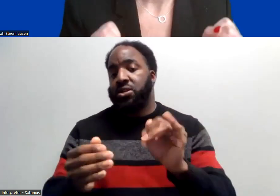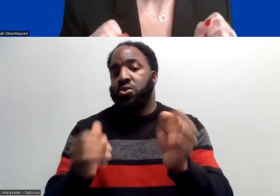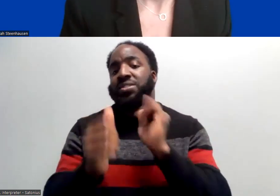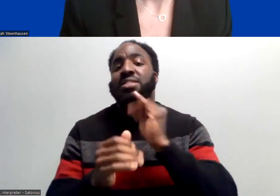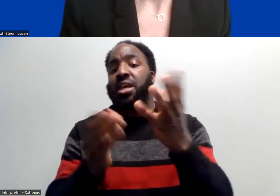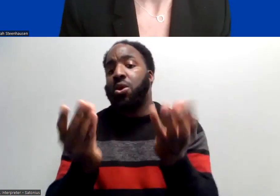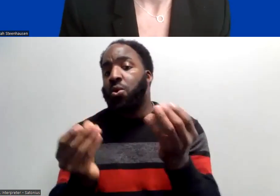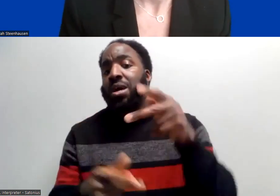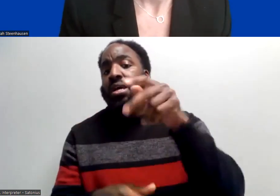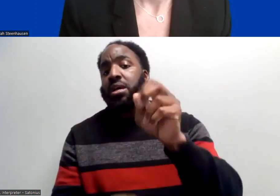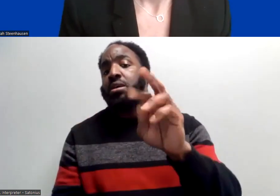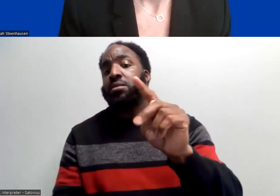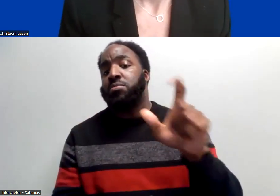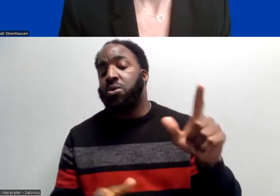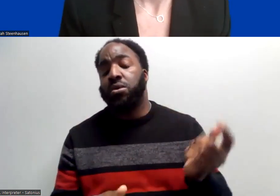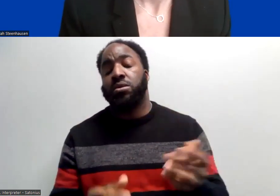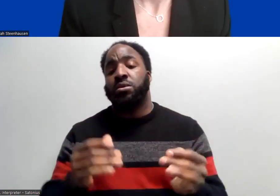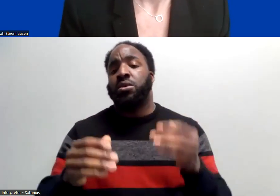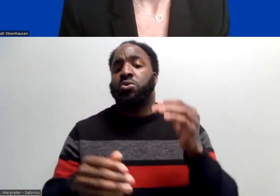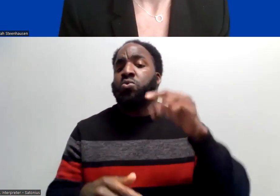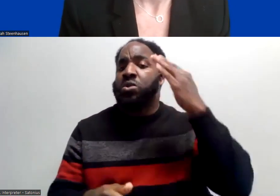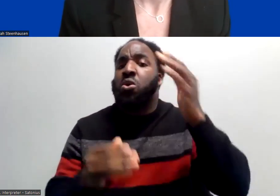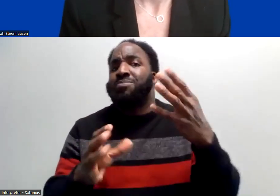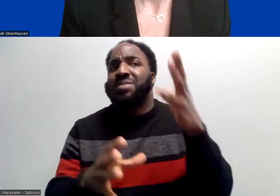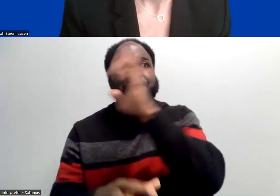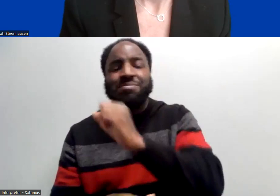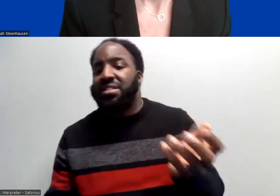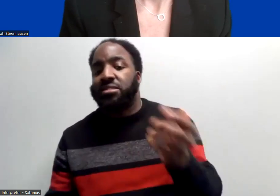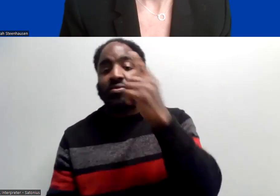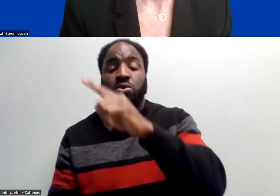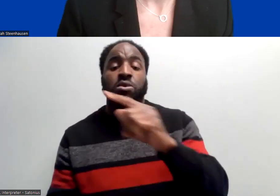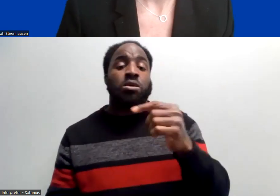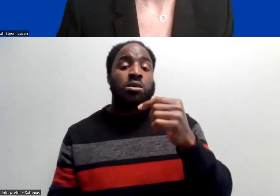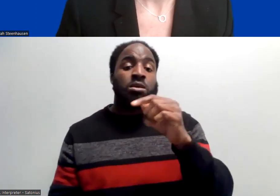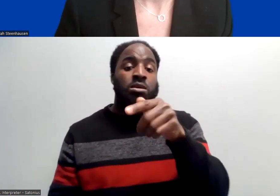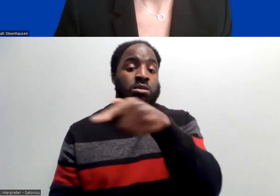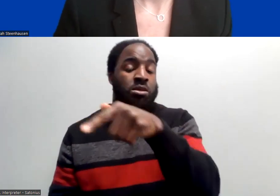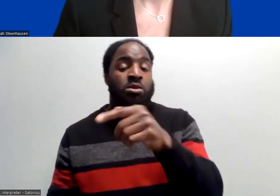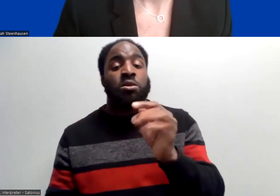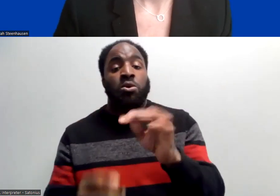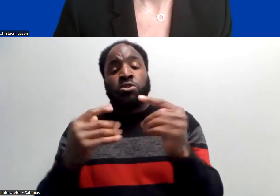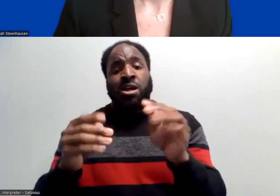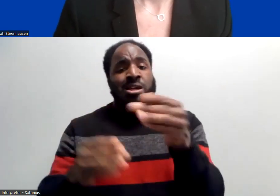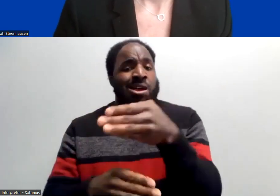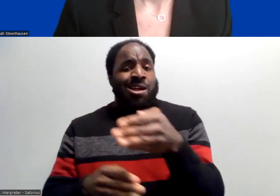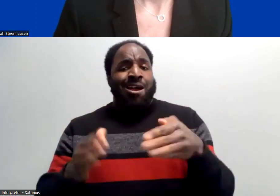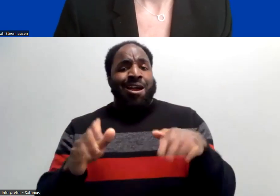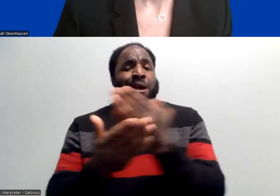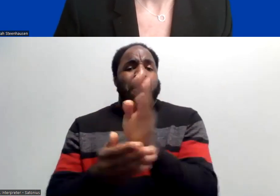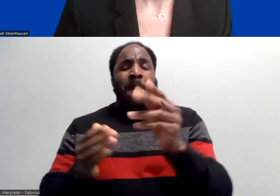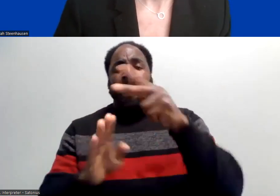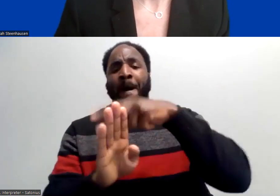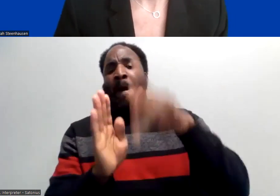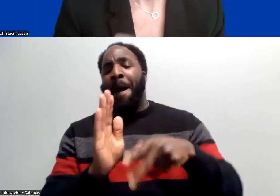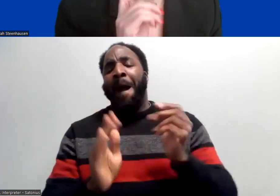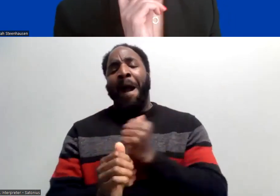and connect people with programs. We know that's been missing, right? Any of us who've tried to navigate the system ourselves or supported a family member or